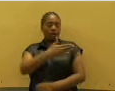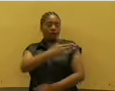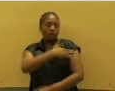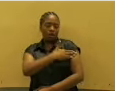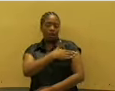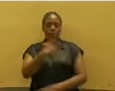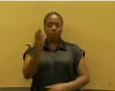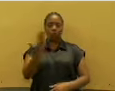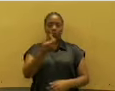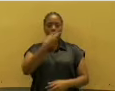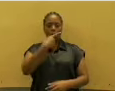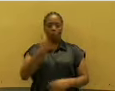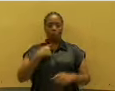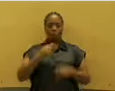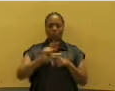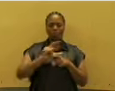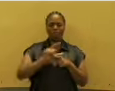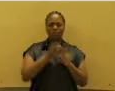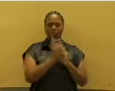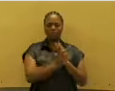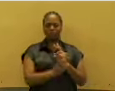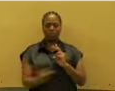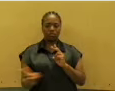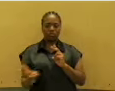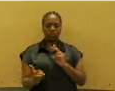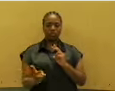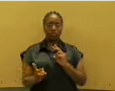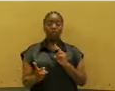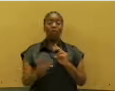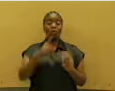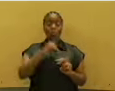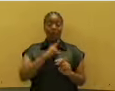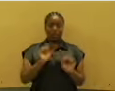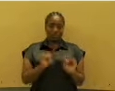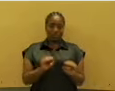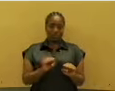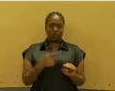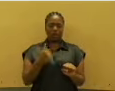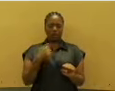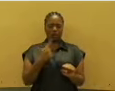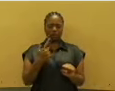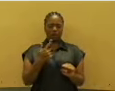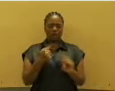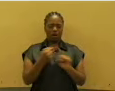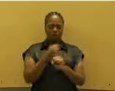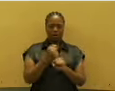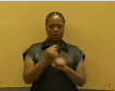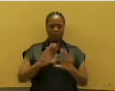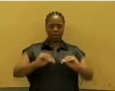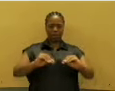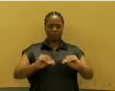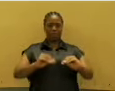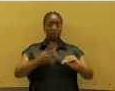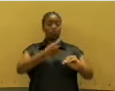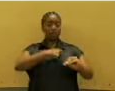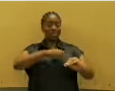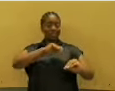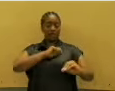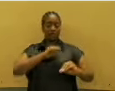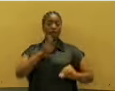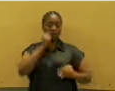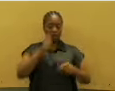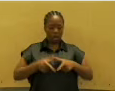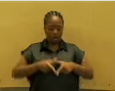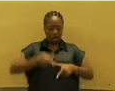condoms, end to all types of violence, as this would impact people's reproductive lives, transgender and intersex men and